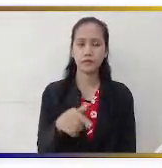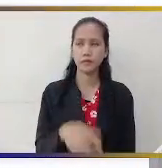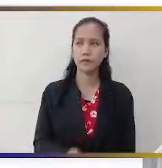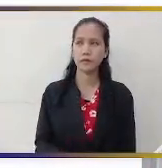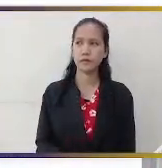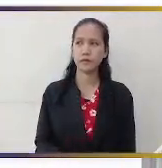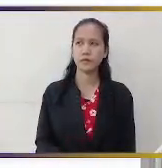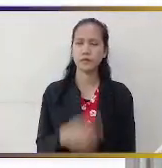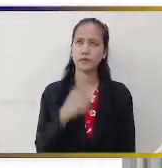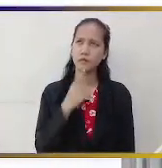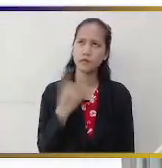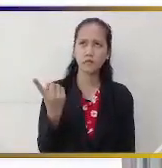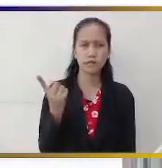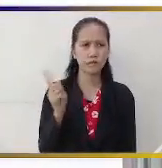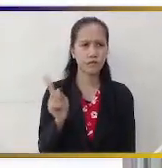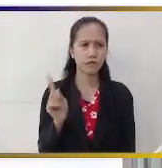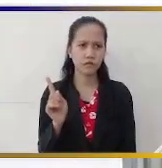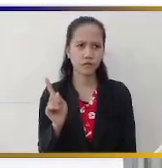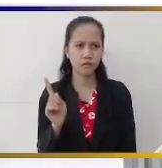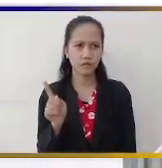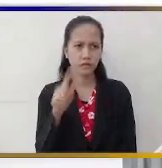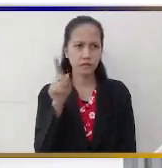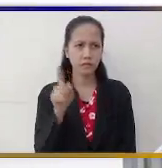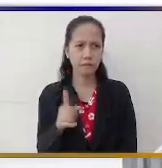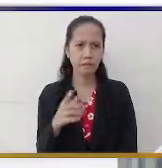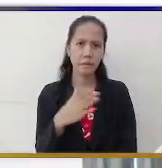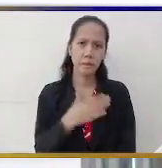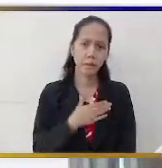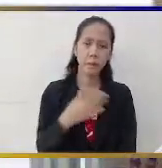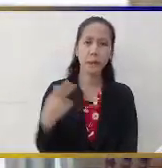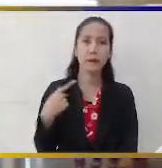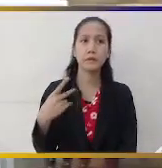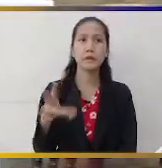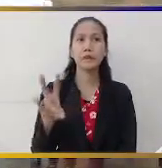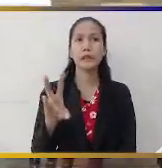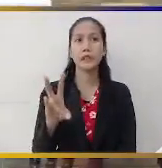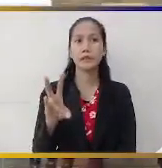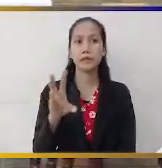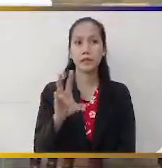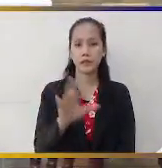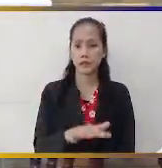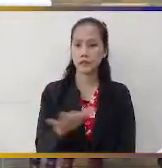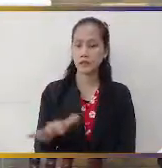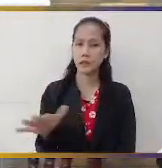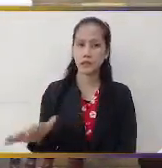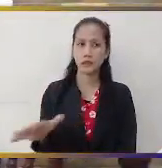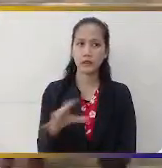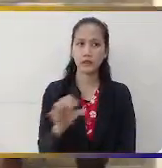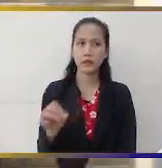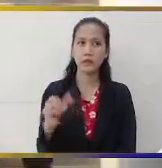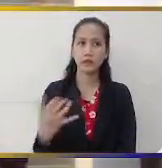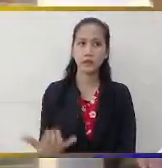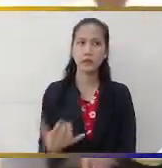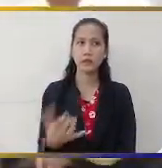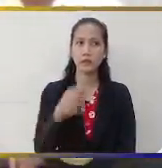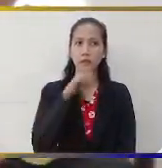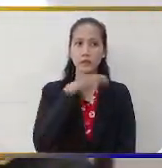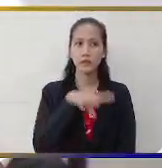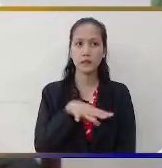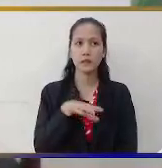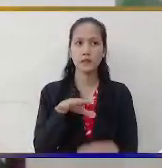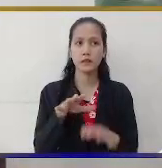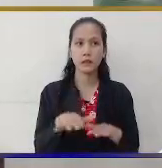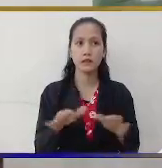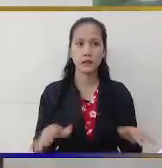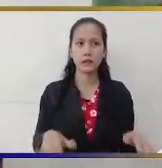I said, what? I've got 7 kids. At that time, 6 grandkids. Why do I want to go to the Philippines? Now I got 14,